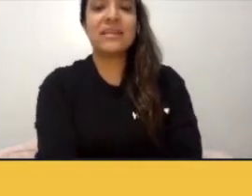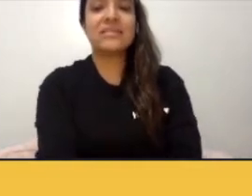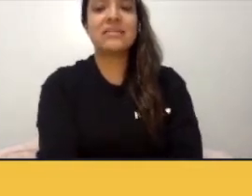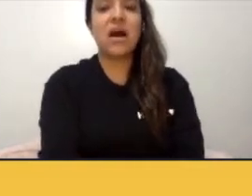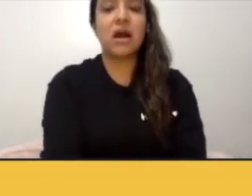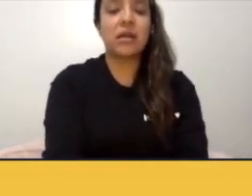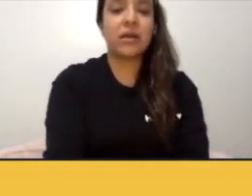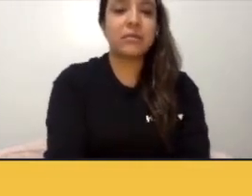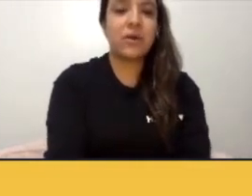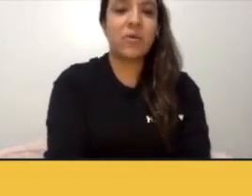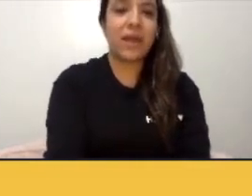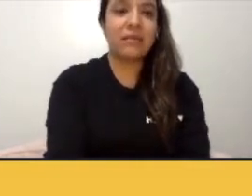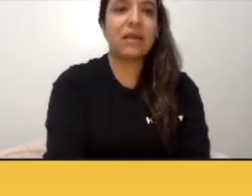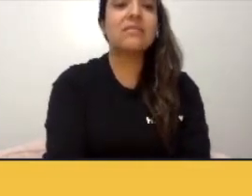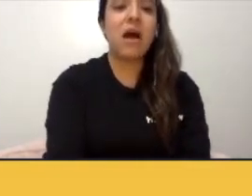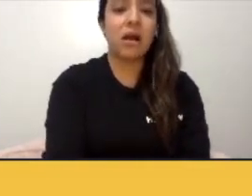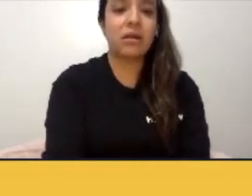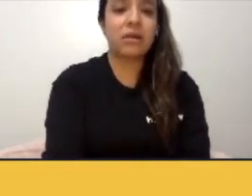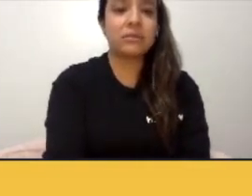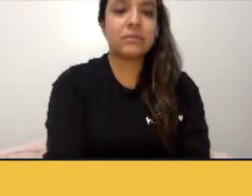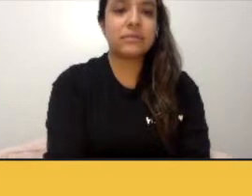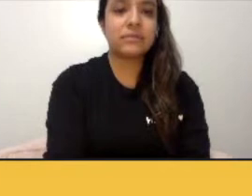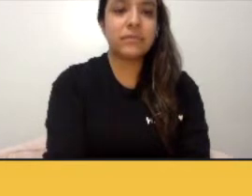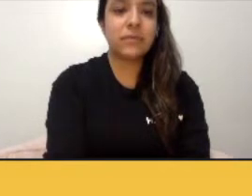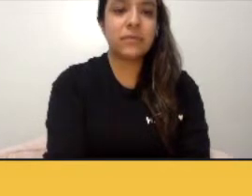ONK says unk. ONK says unk.